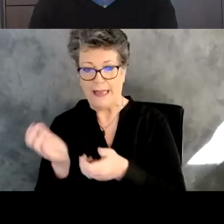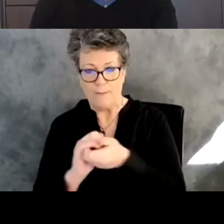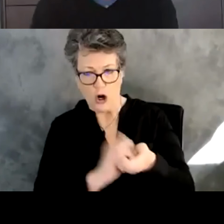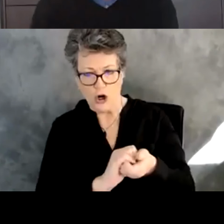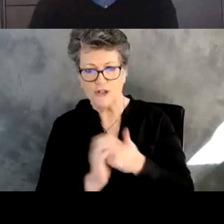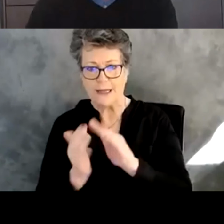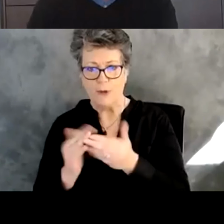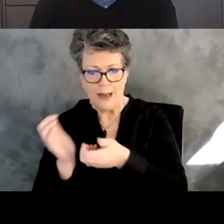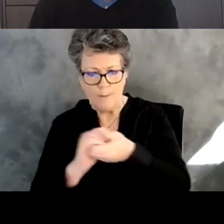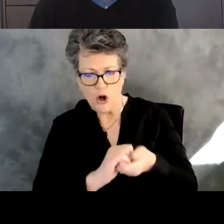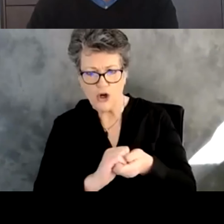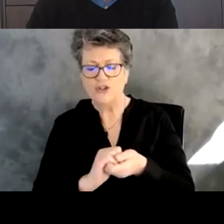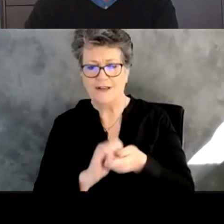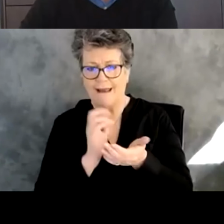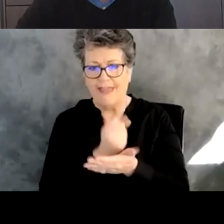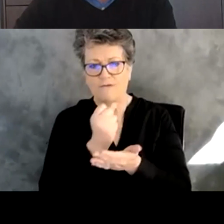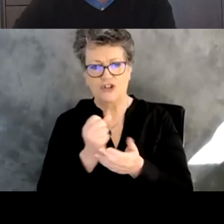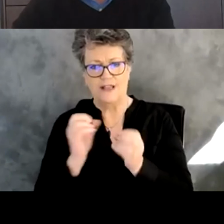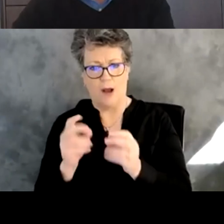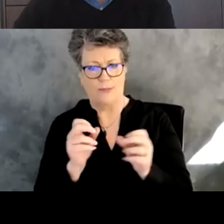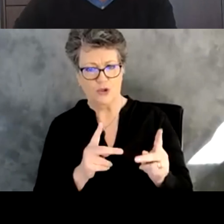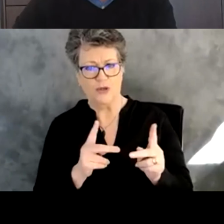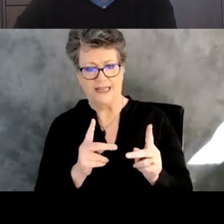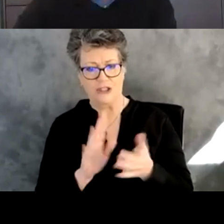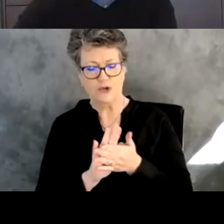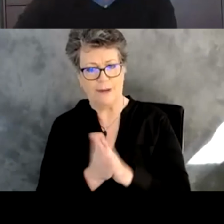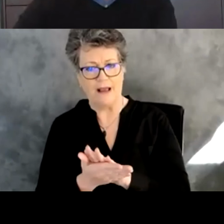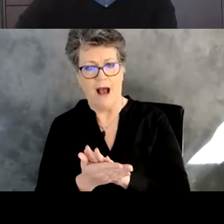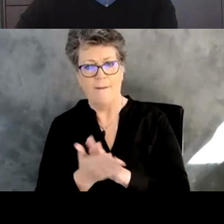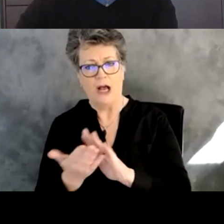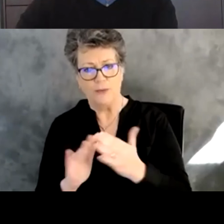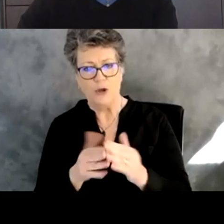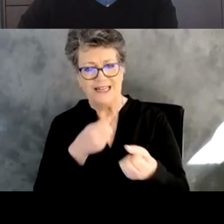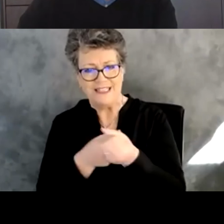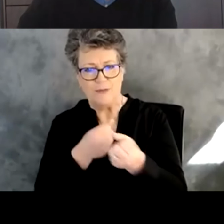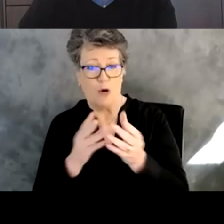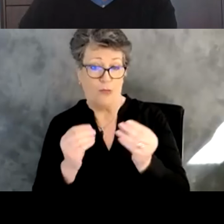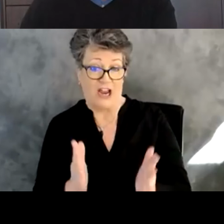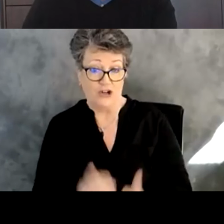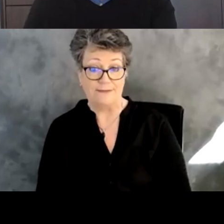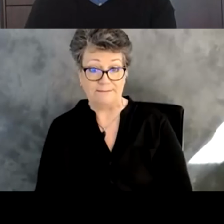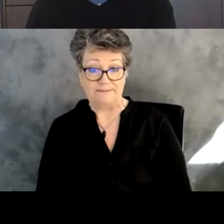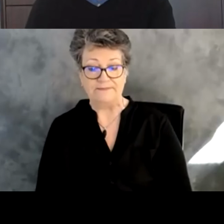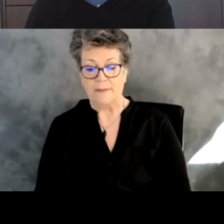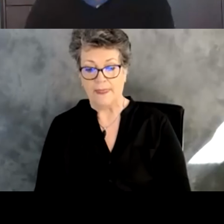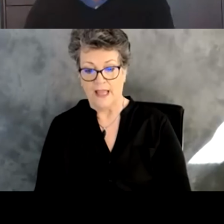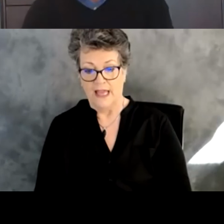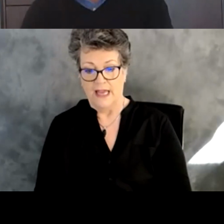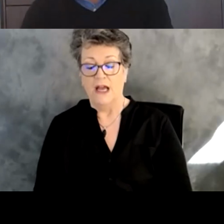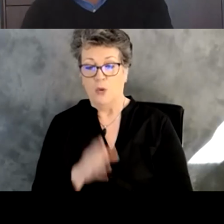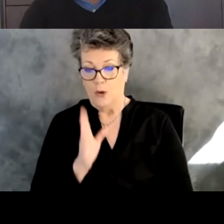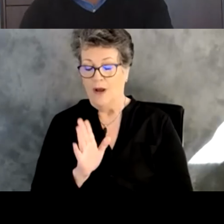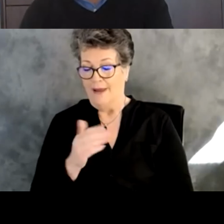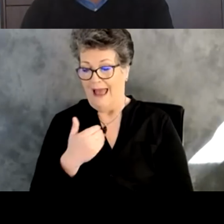community partners, can leverage these opportunities to become community support providers. And we will be having a